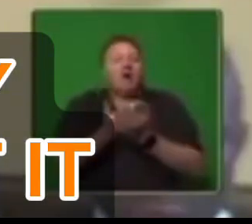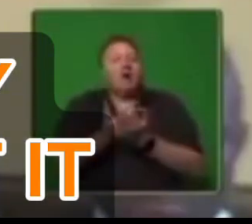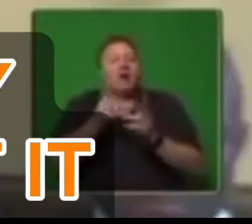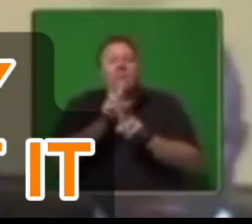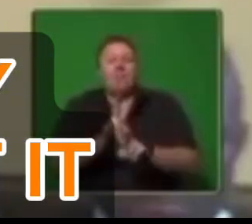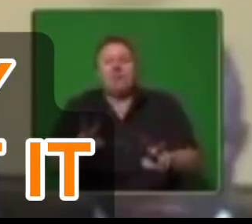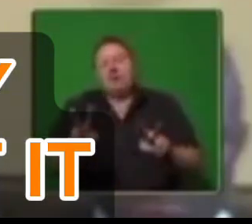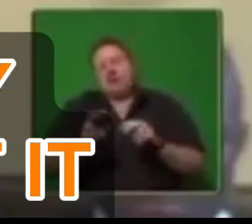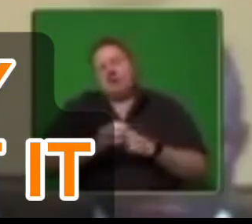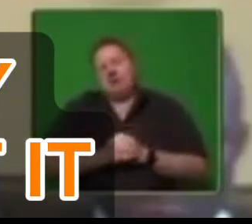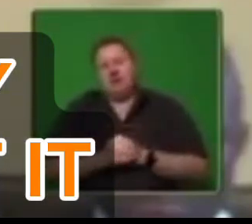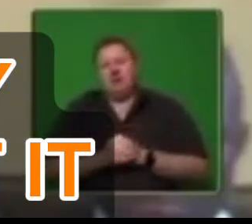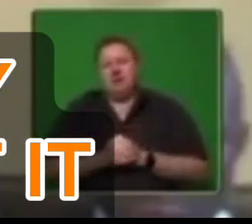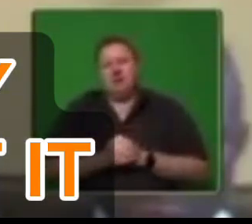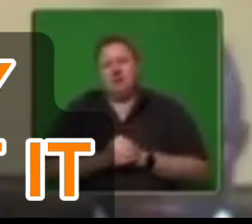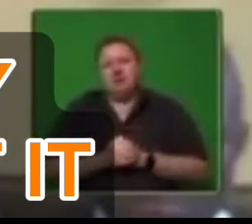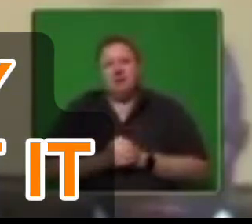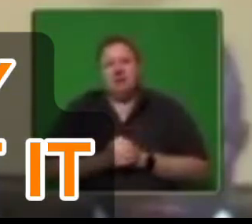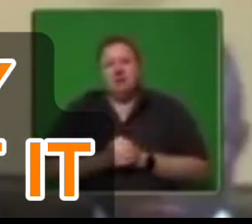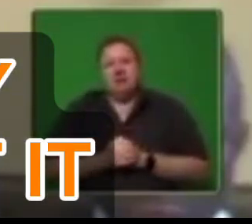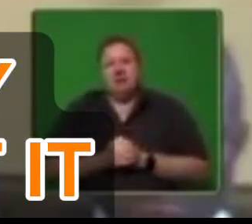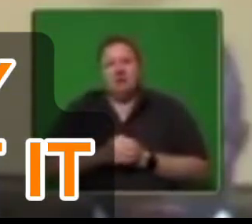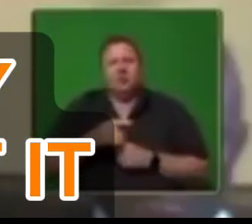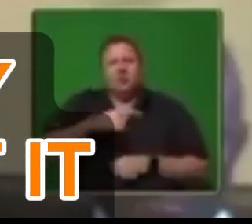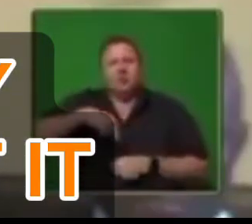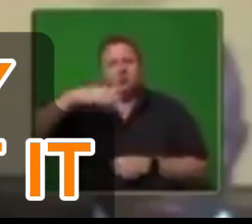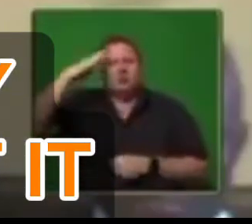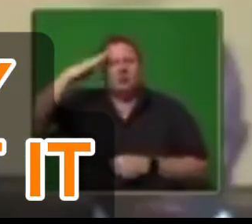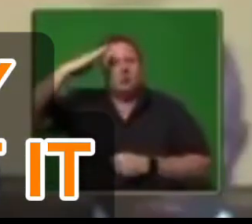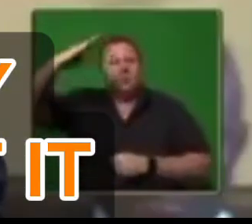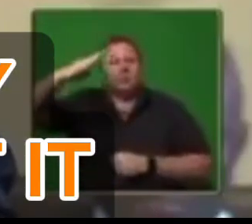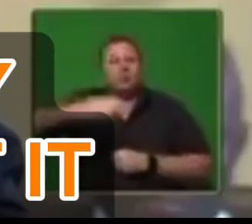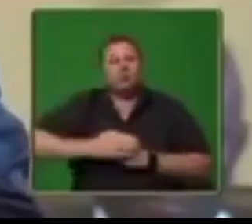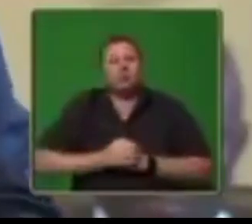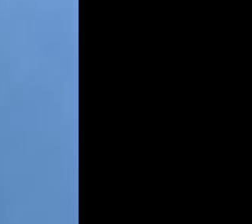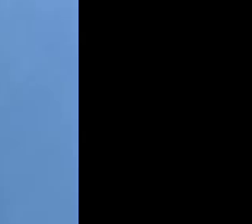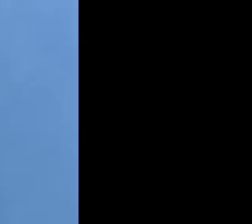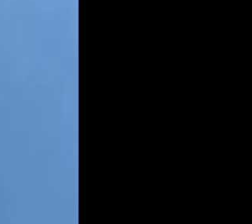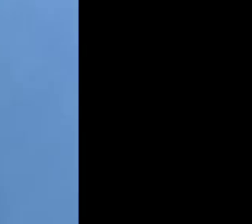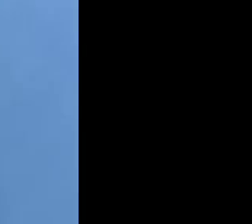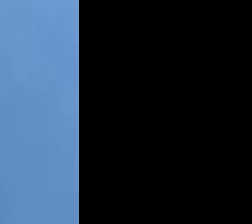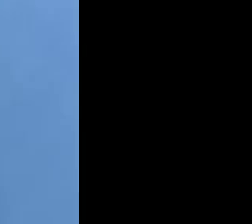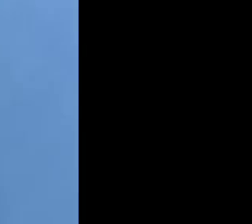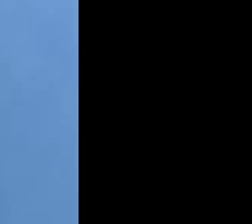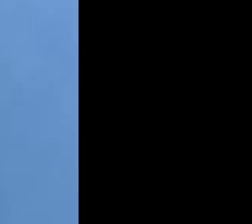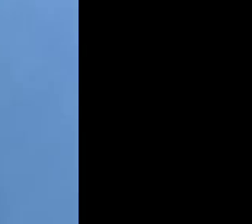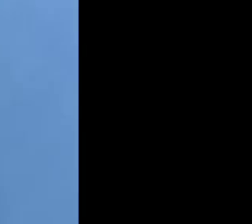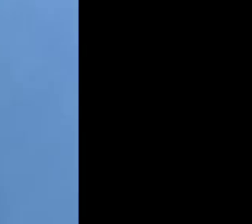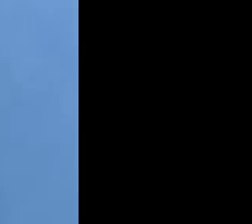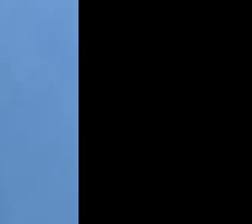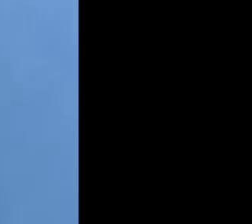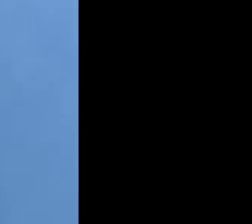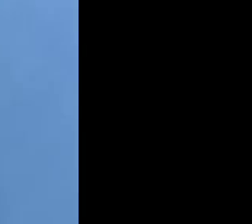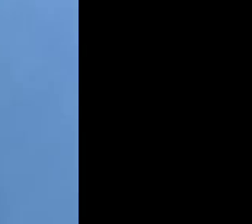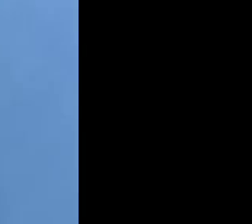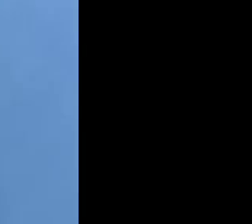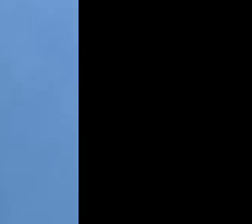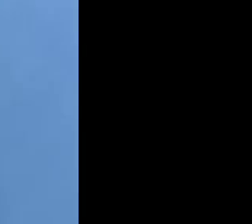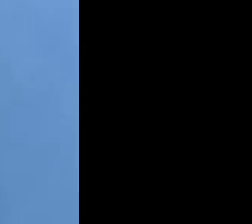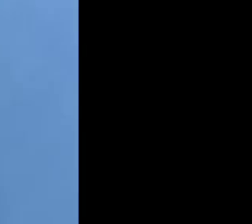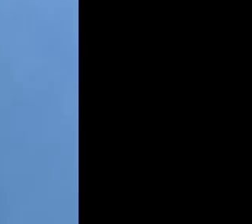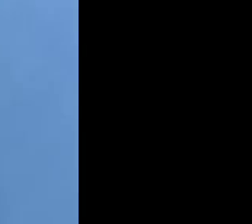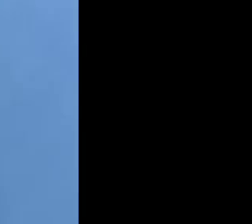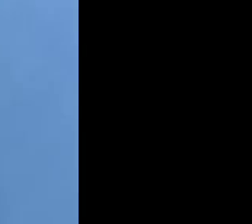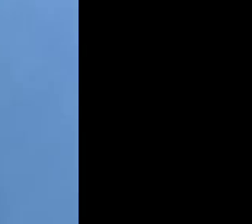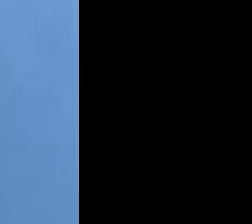forever silenced. So we salute them. You know, the president there said for South Africa